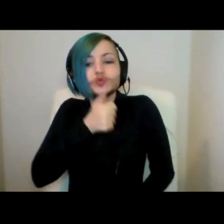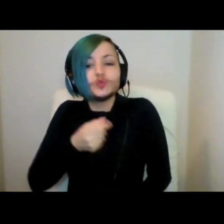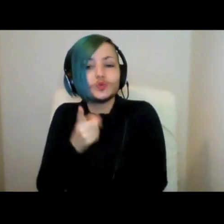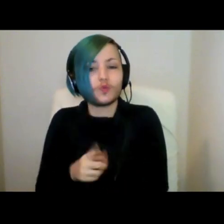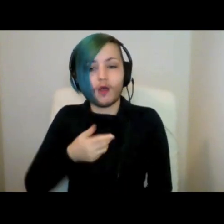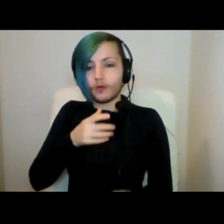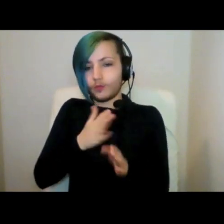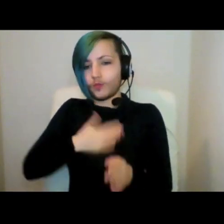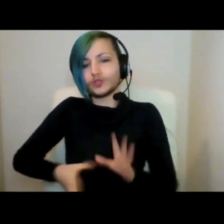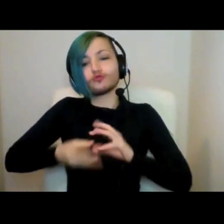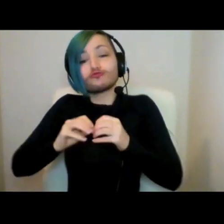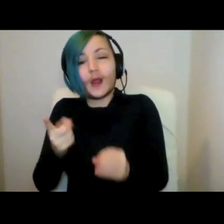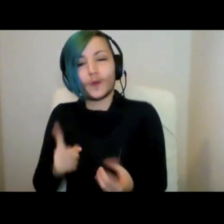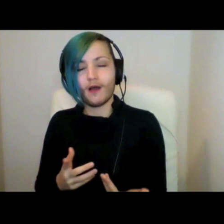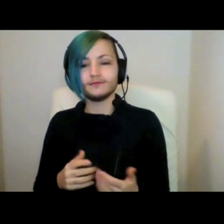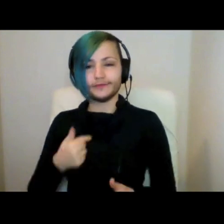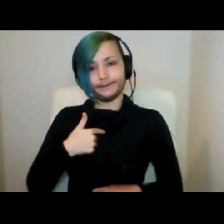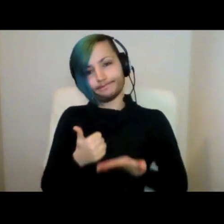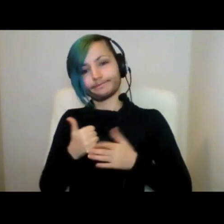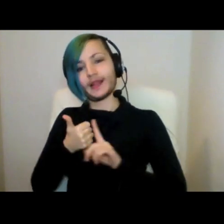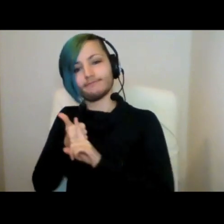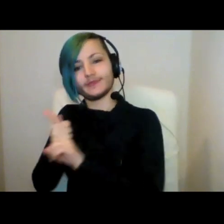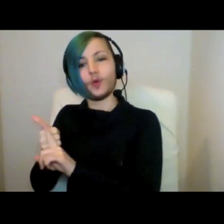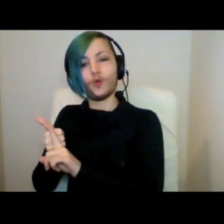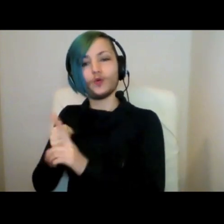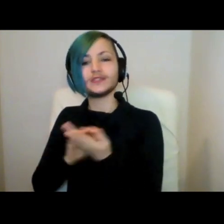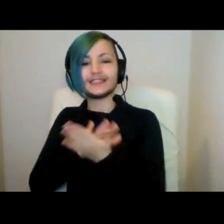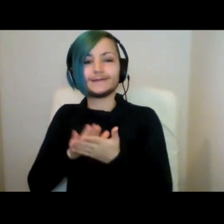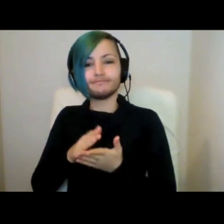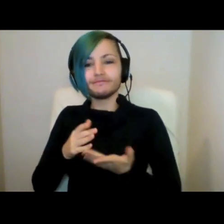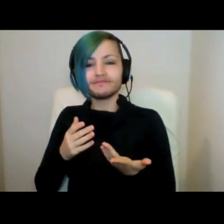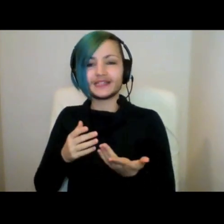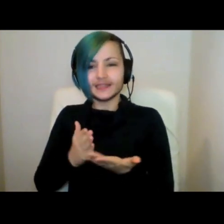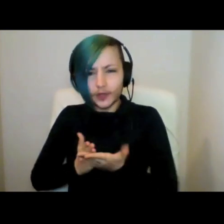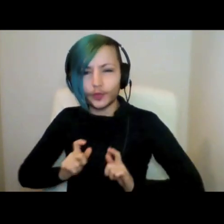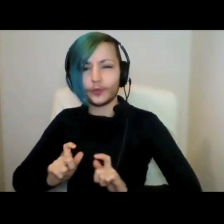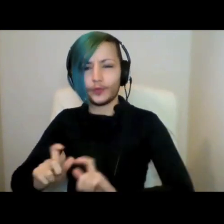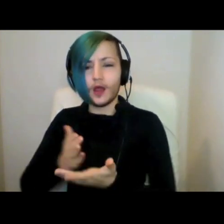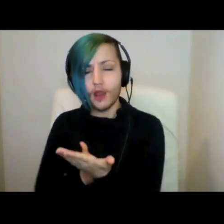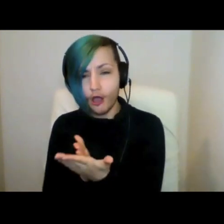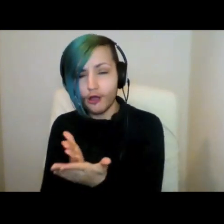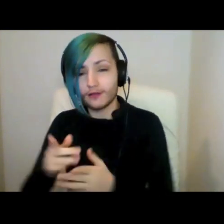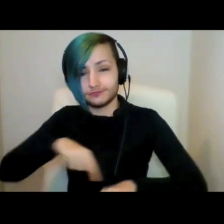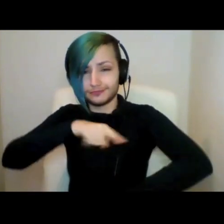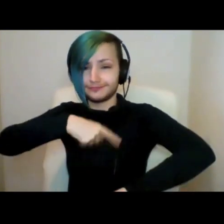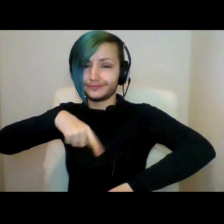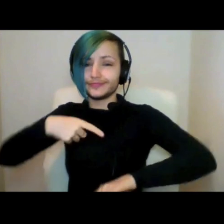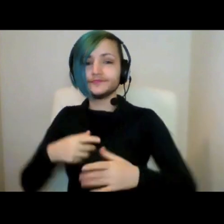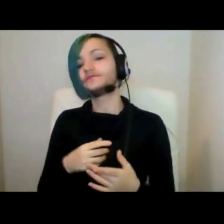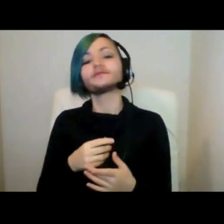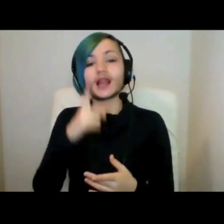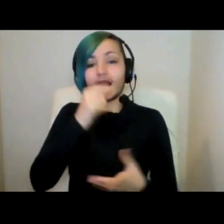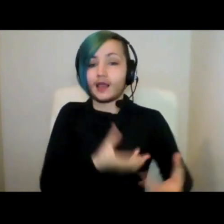sure that she can work how she needs to work, do those long durational processes of making, that she has an endless supply